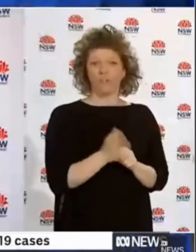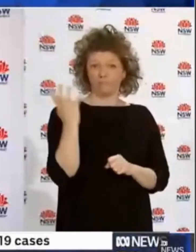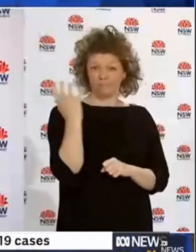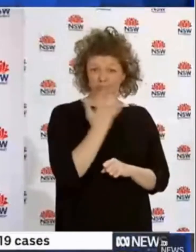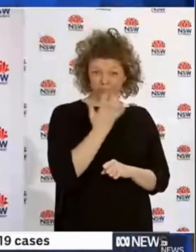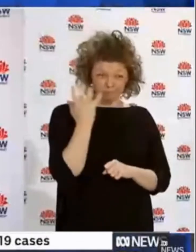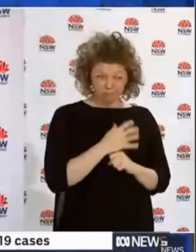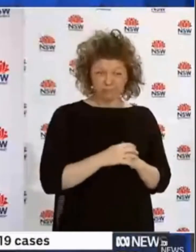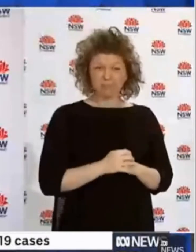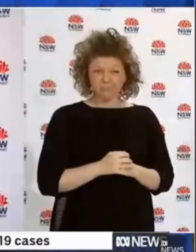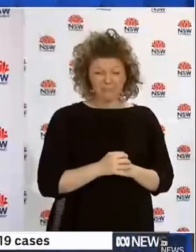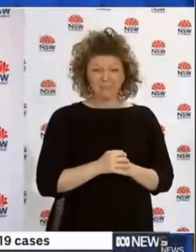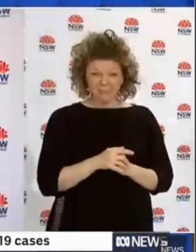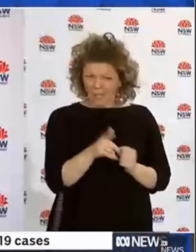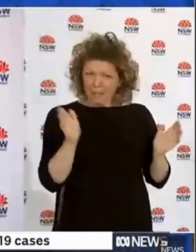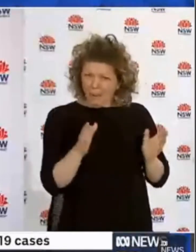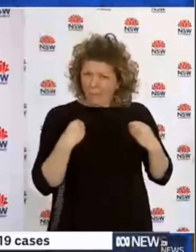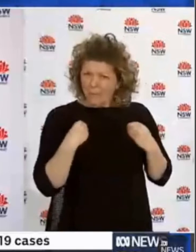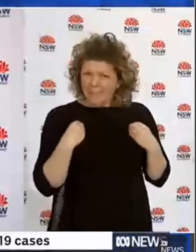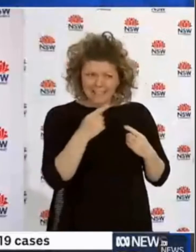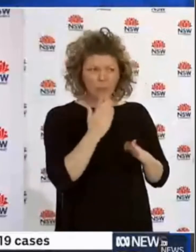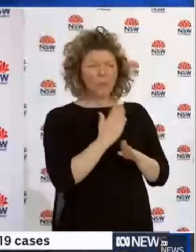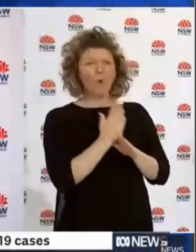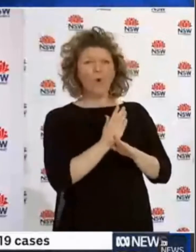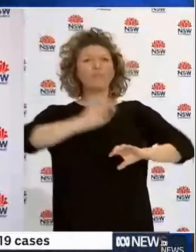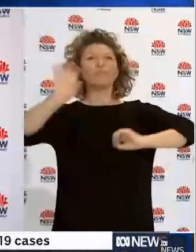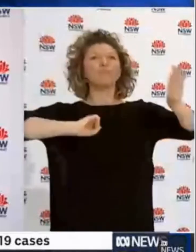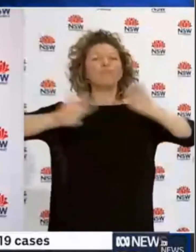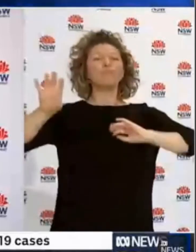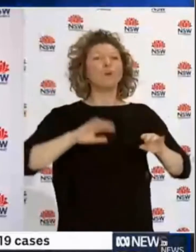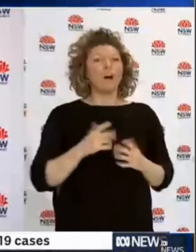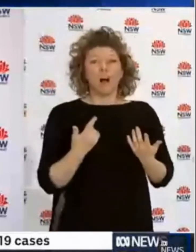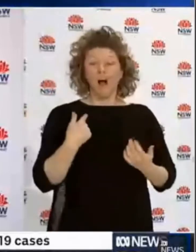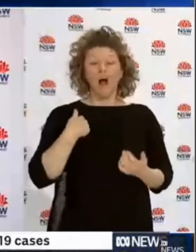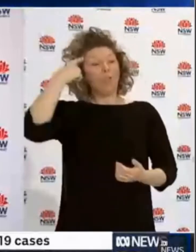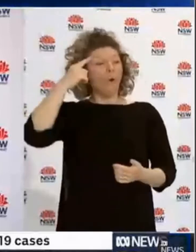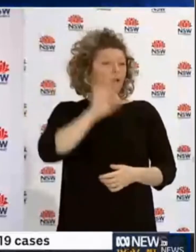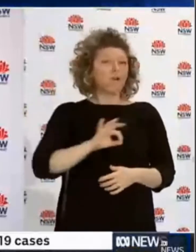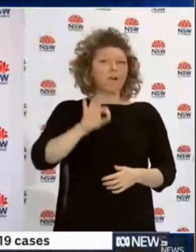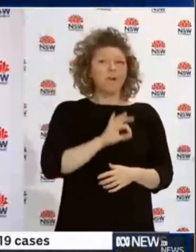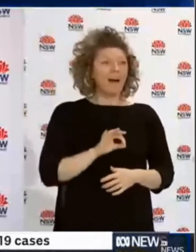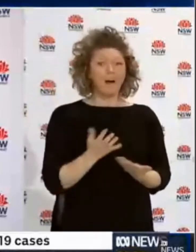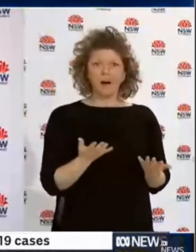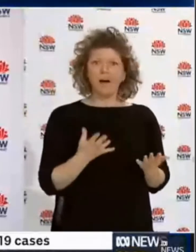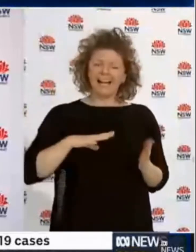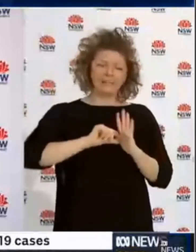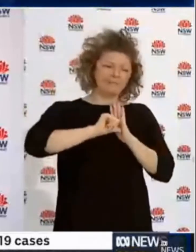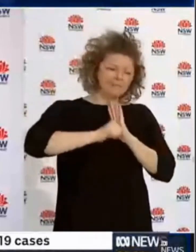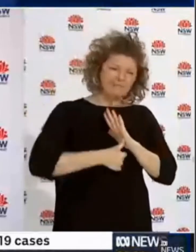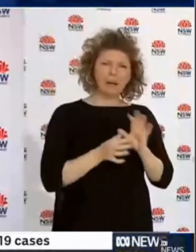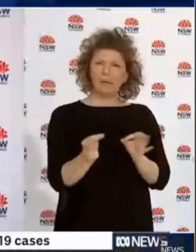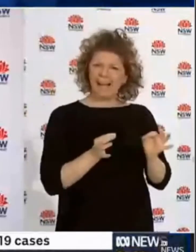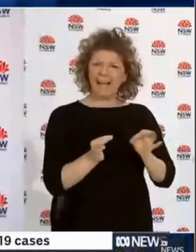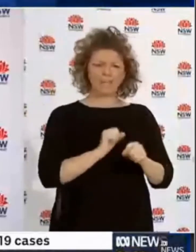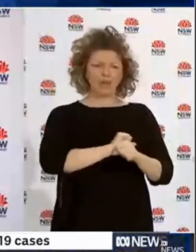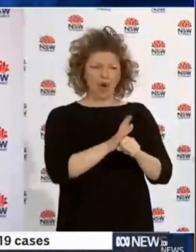to make sure that in these smaller logistical organisations, the owners understand the need for a strong COVID-safe plan in the